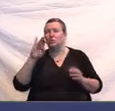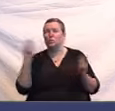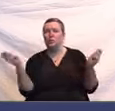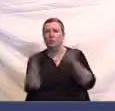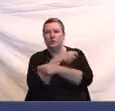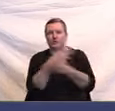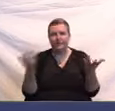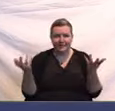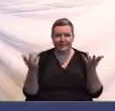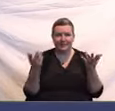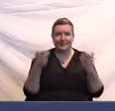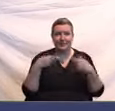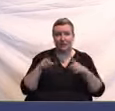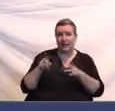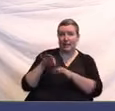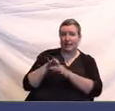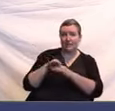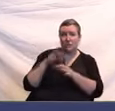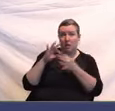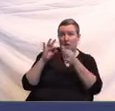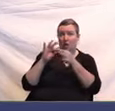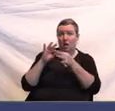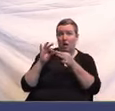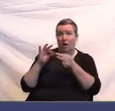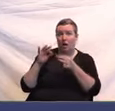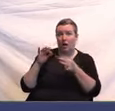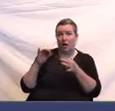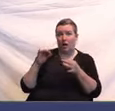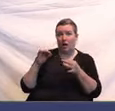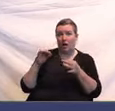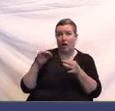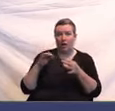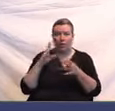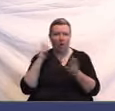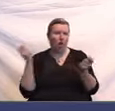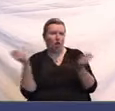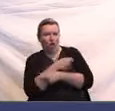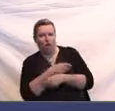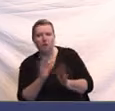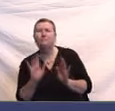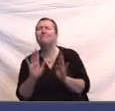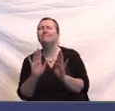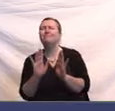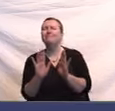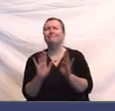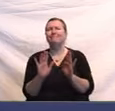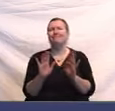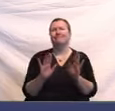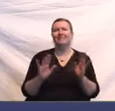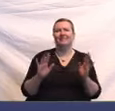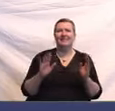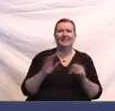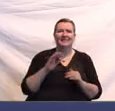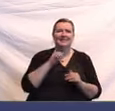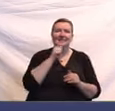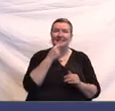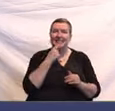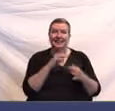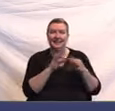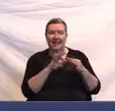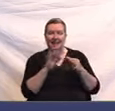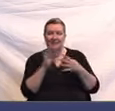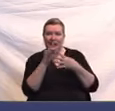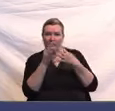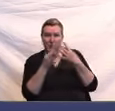that. There are a whole range. We would be abrogating our responsibility if we didn't say that, because the fact of the matter